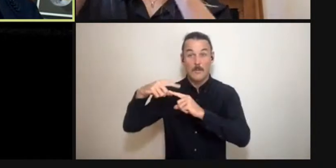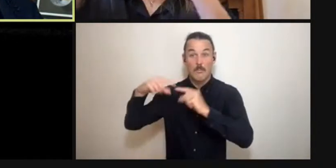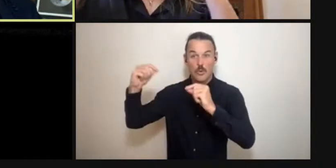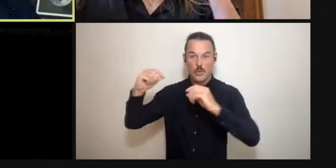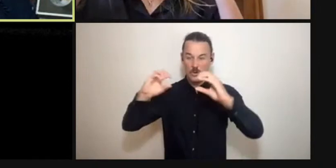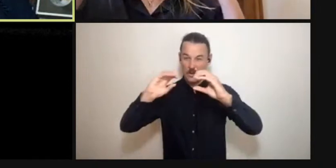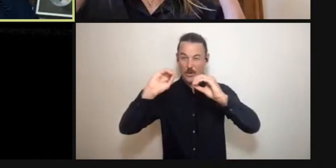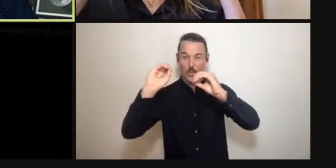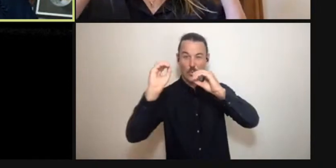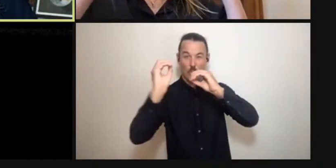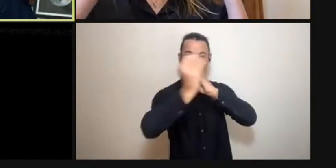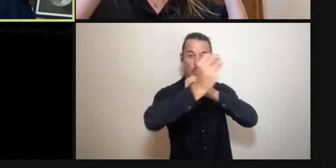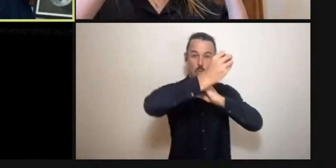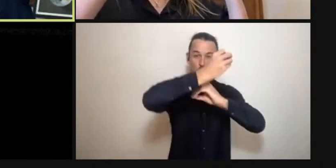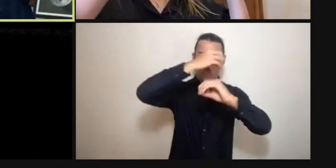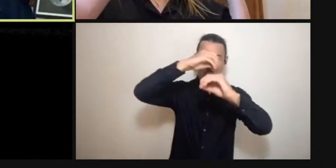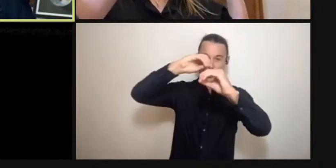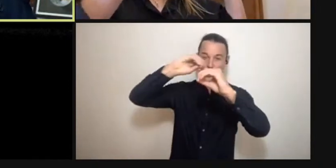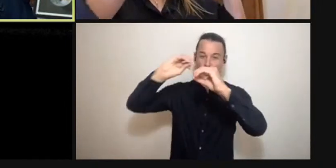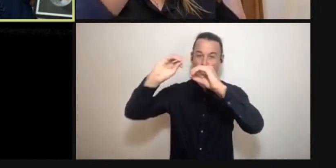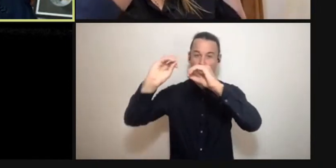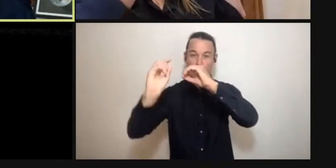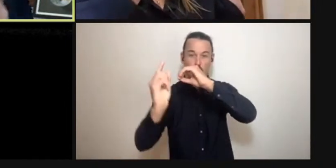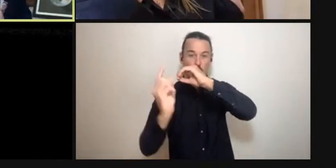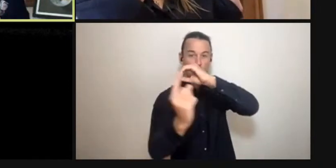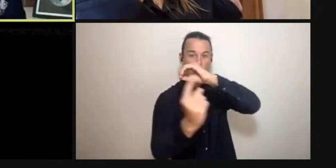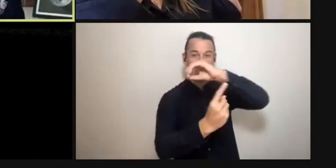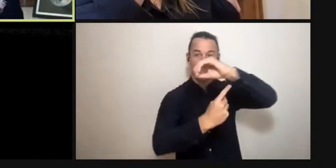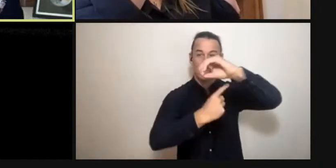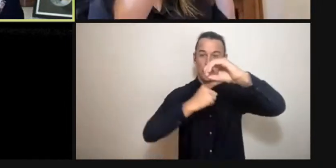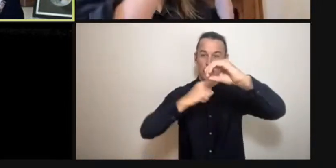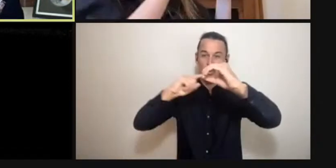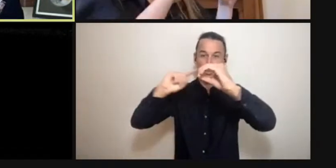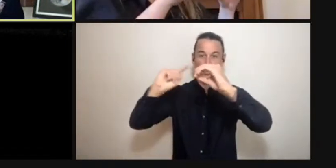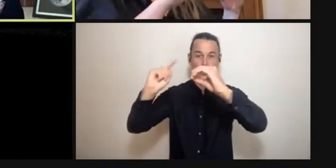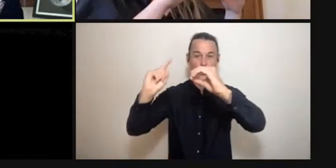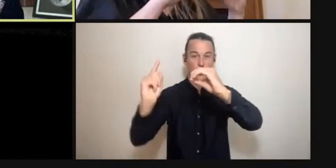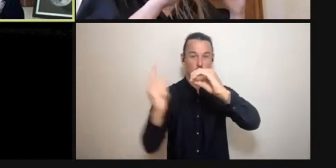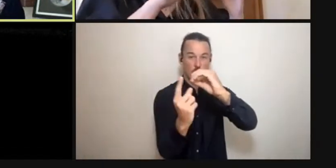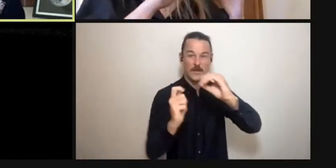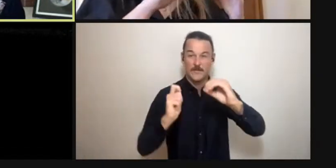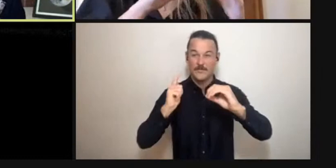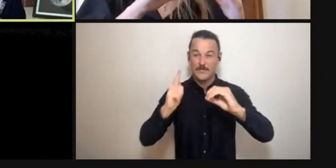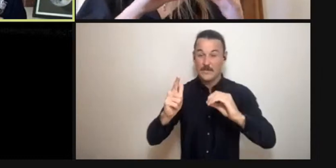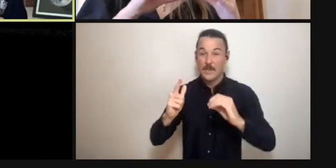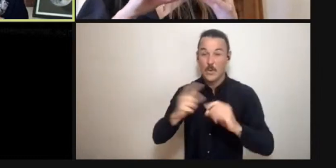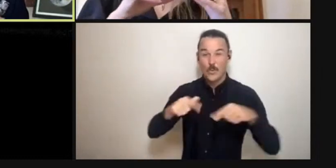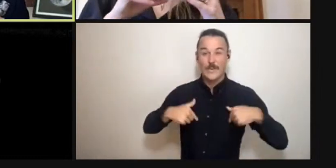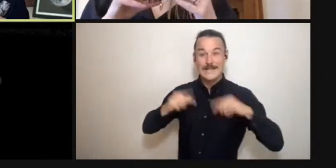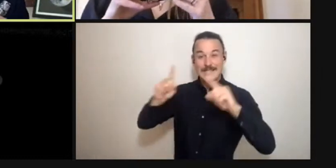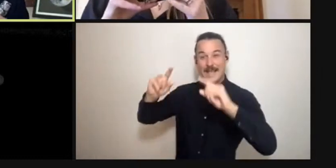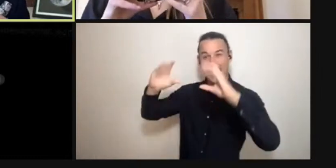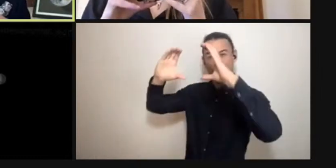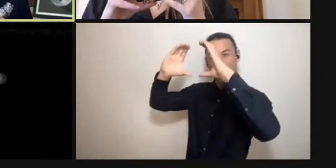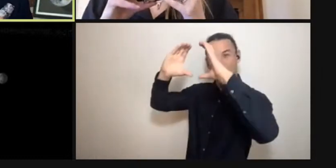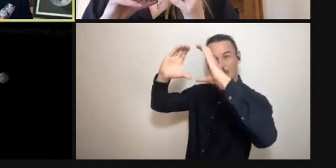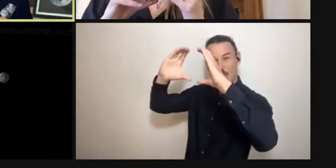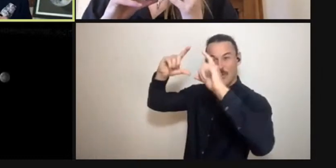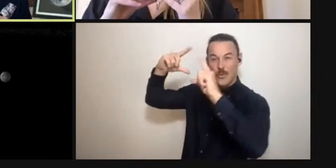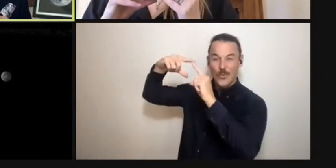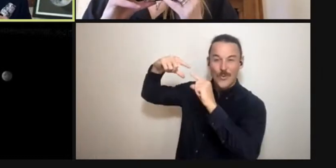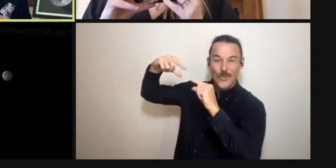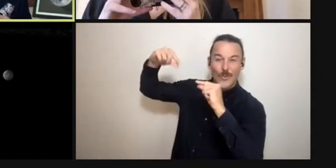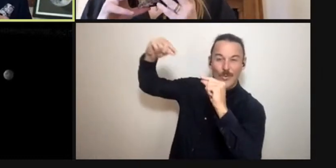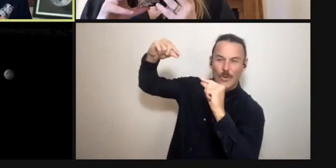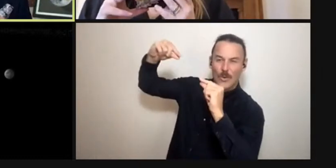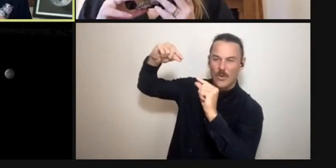which is how we get the phases of the moon, because the sunlit side that we get to see on Earth is changing as it